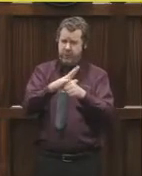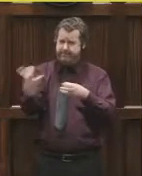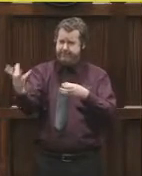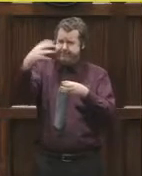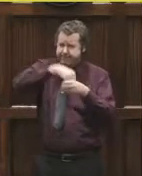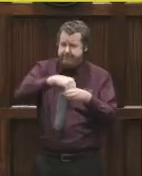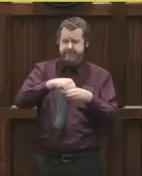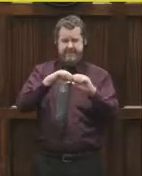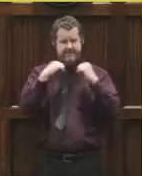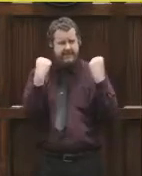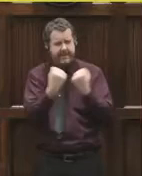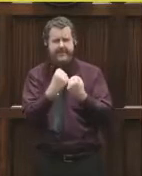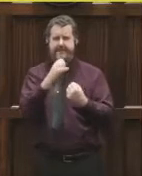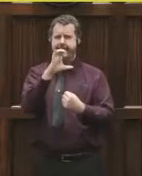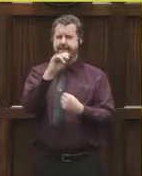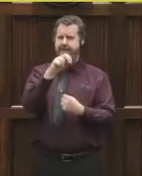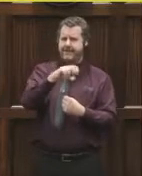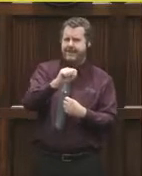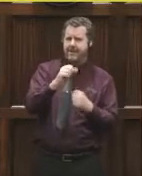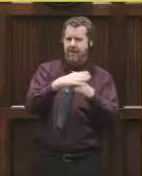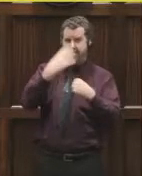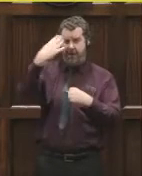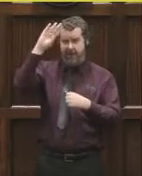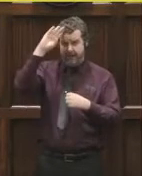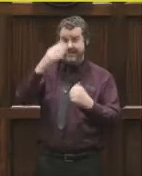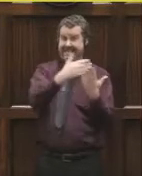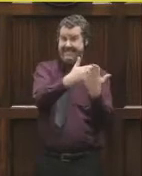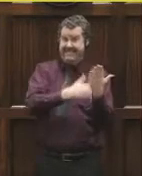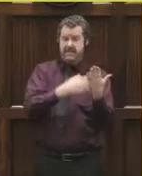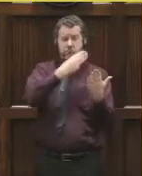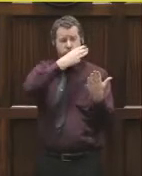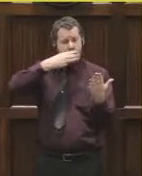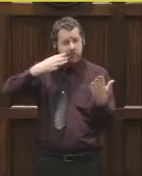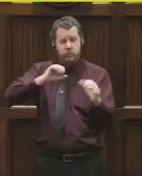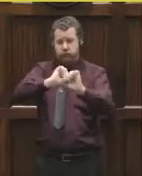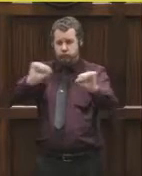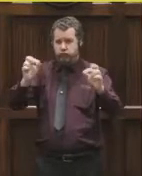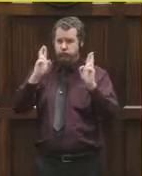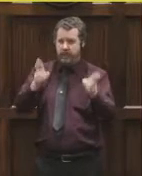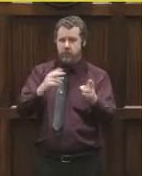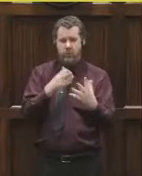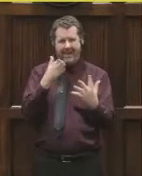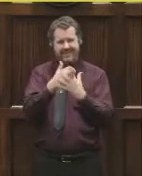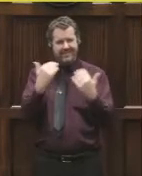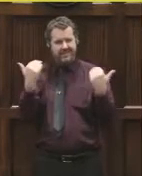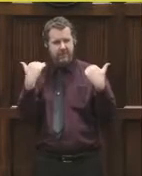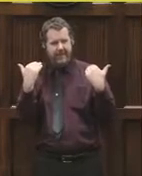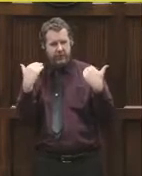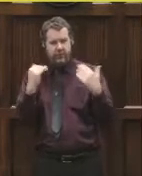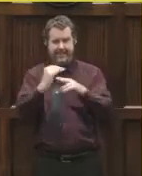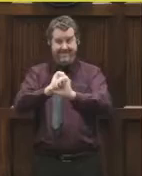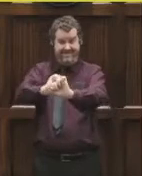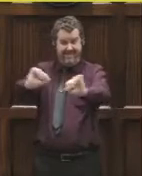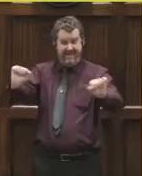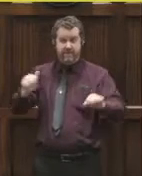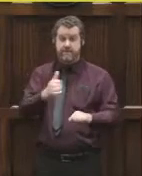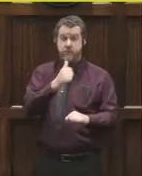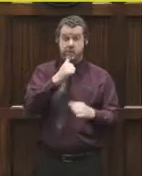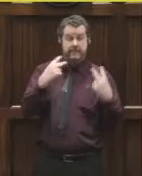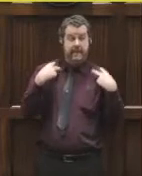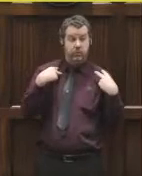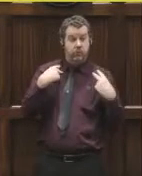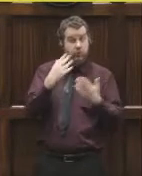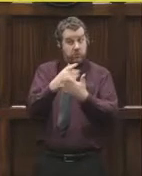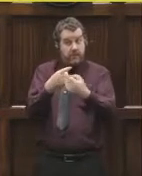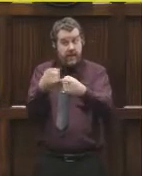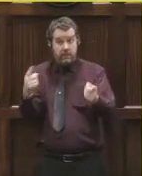citizens of this country by legally guaranteeing their rights to access information in what is their first and, for so many, their